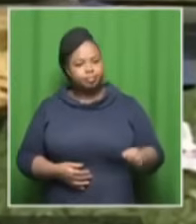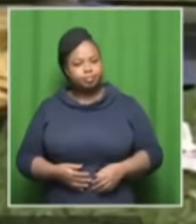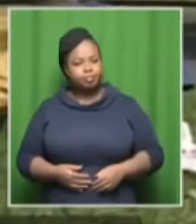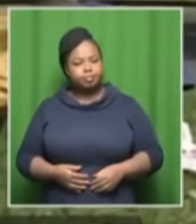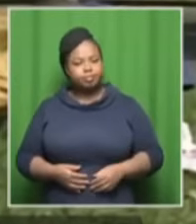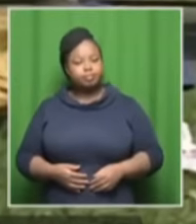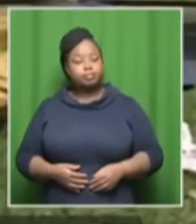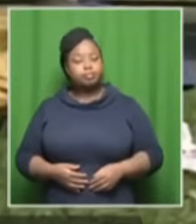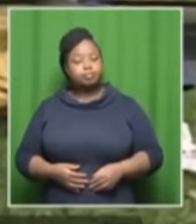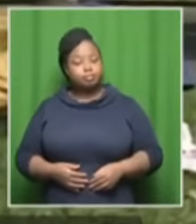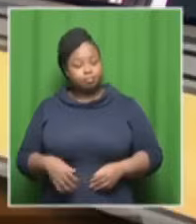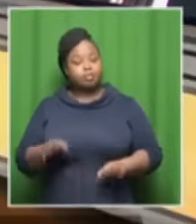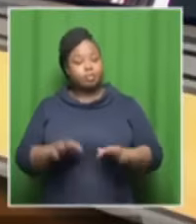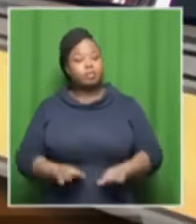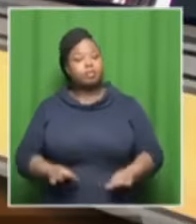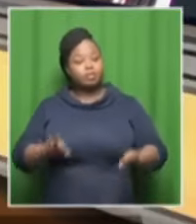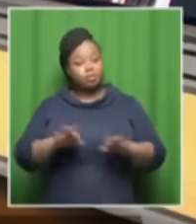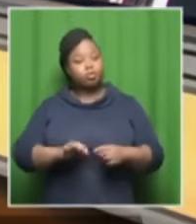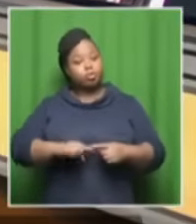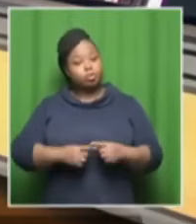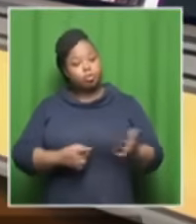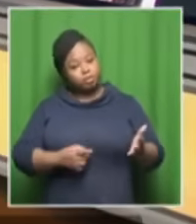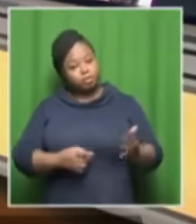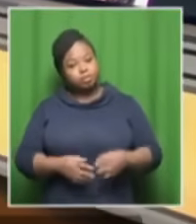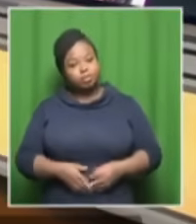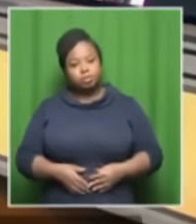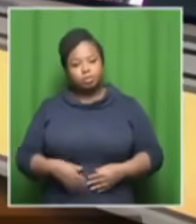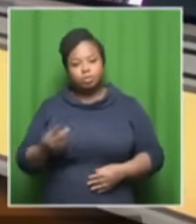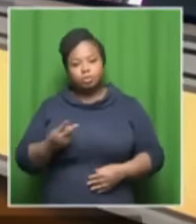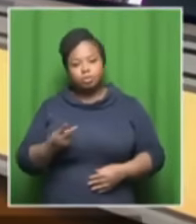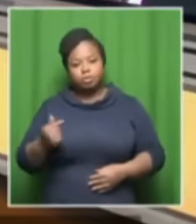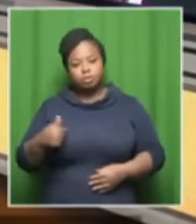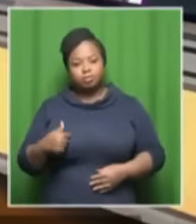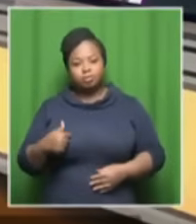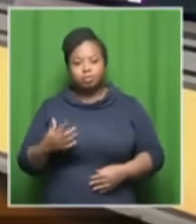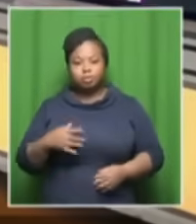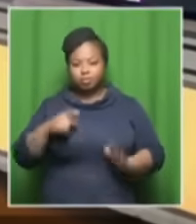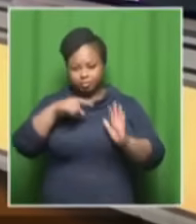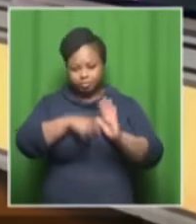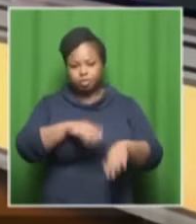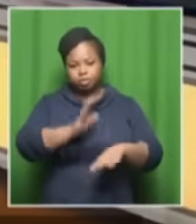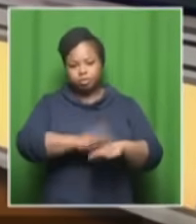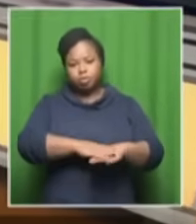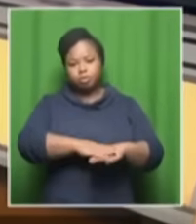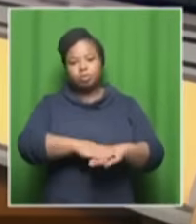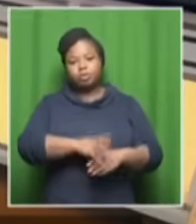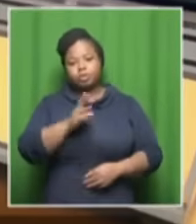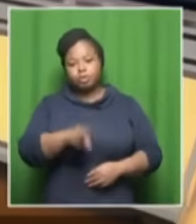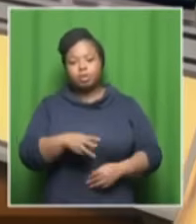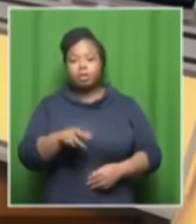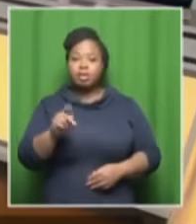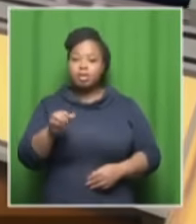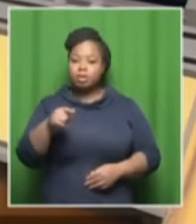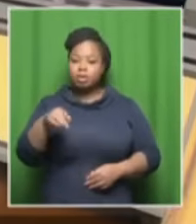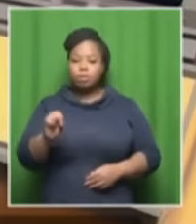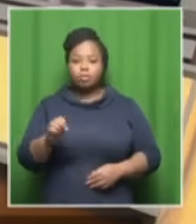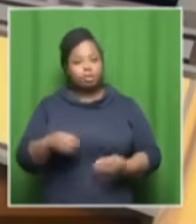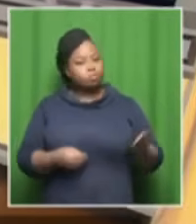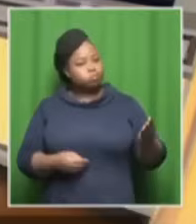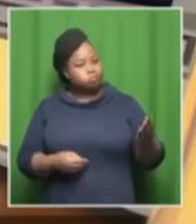Kanu, some valuable points brought up there, and I, again, I'm going to delve a bit deeper in a short while. Katlego, I've got you